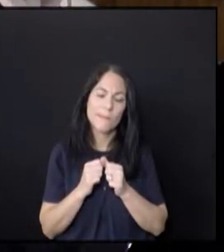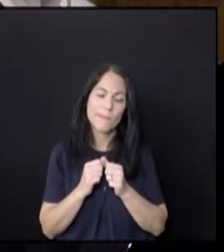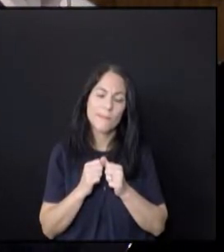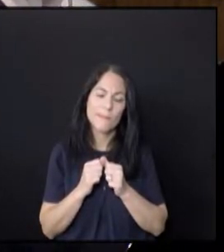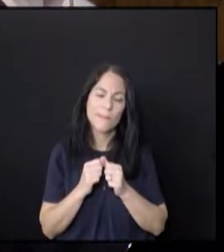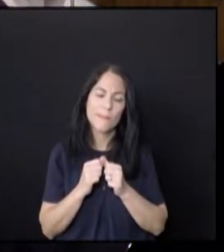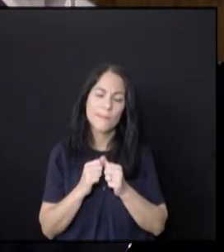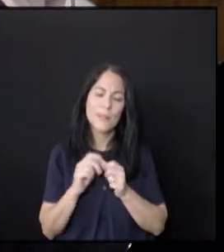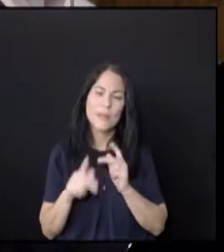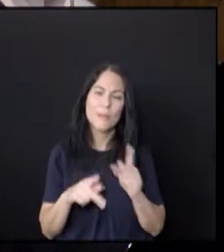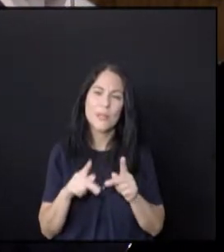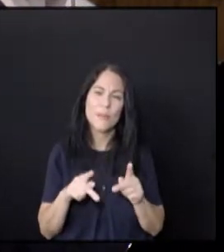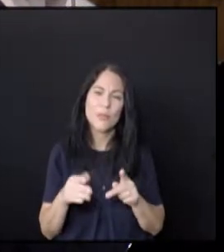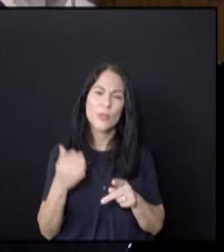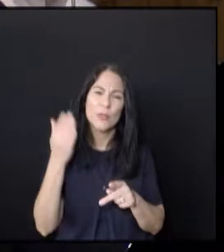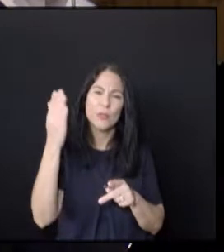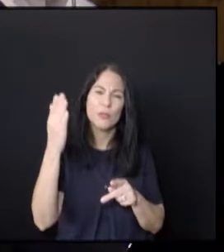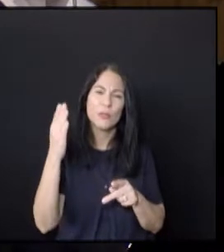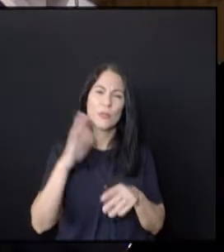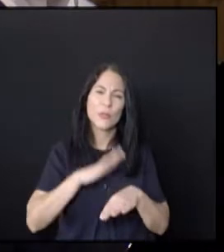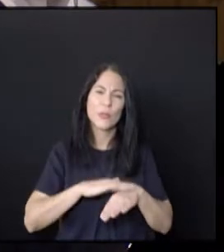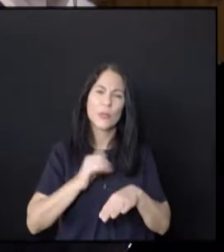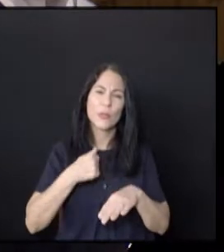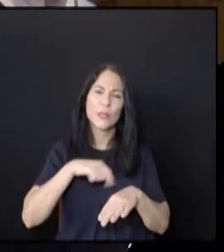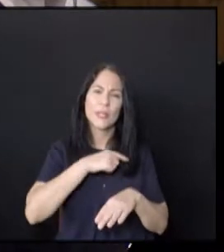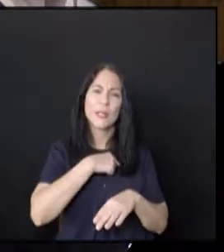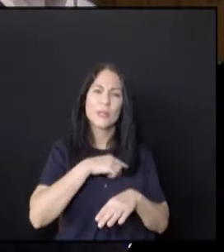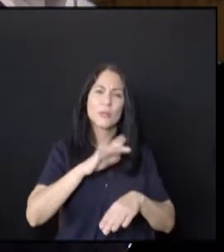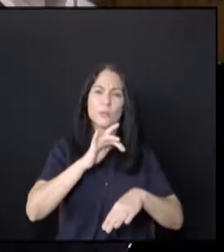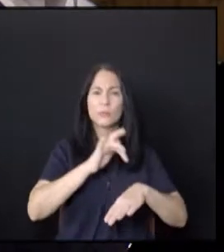people that you are calling us to reach out to this week.